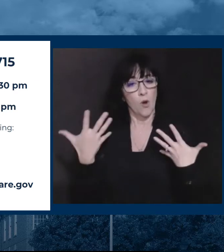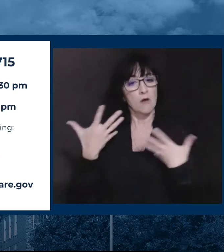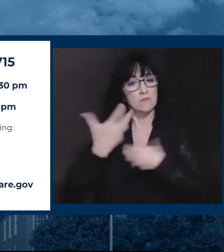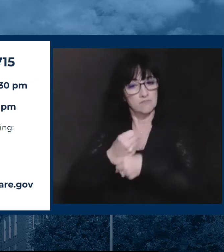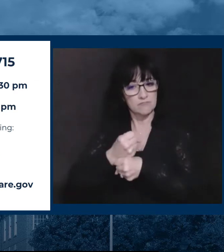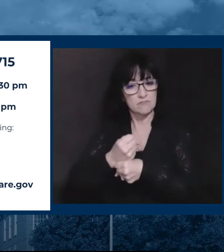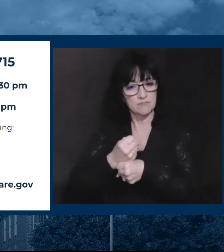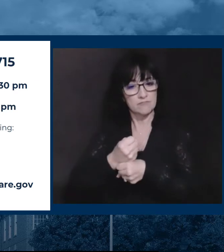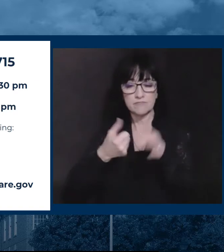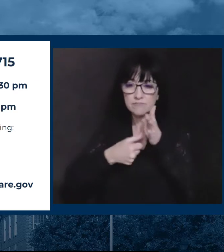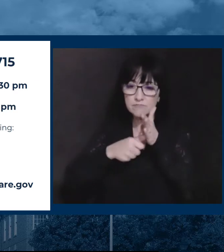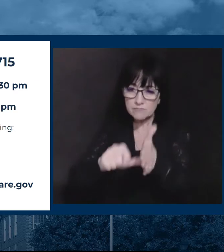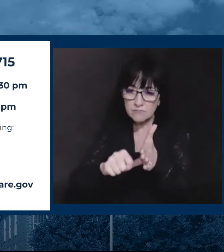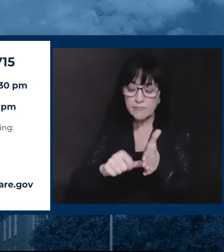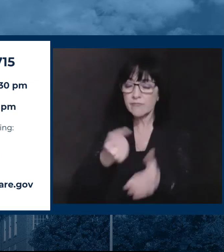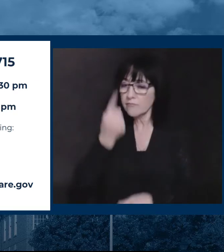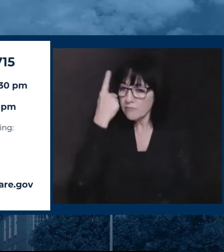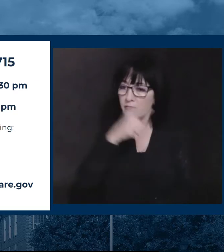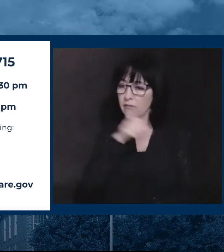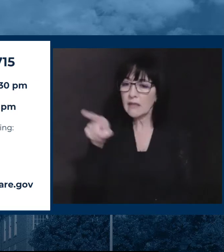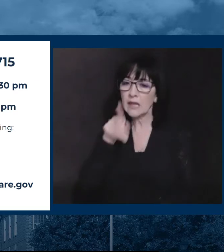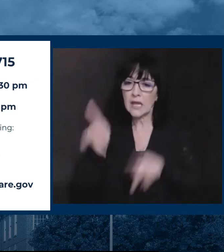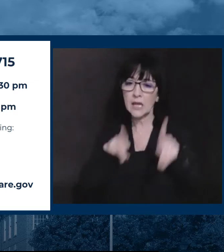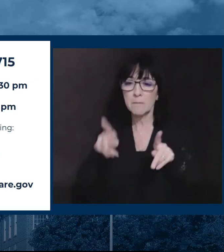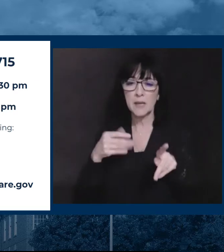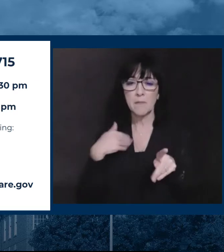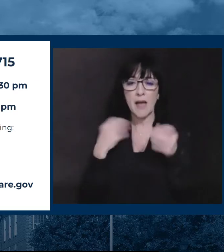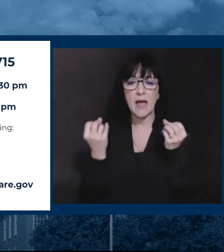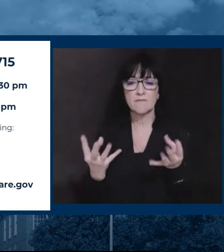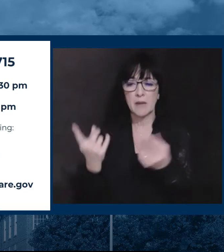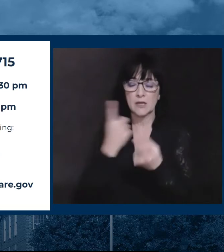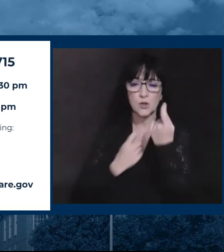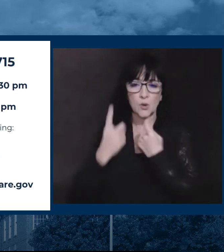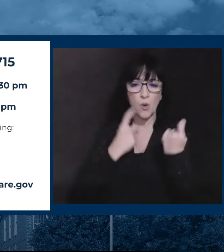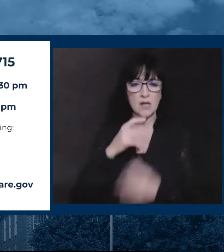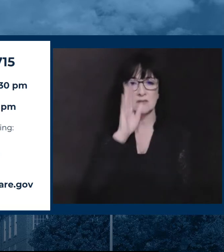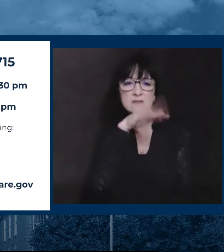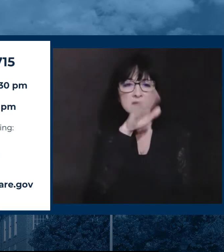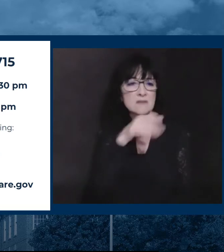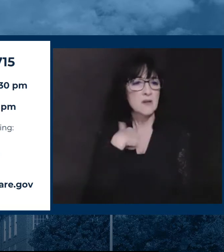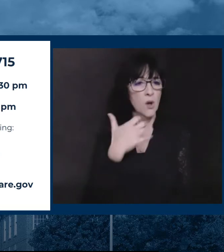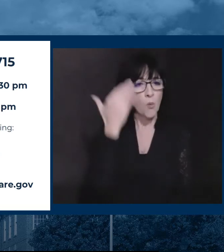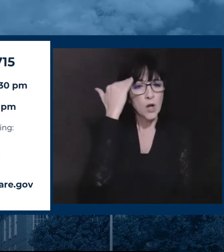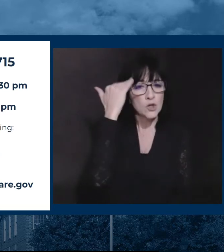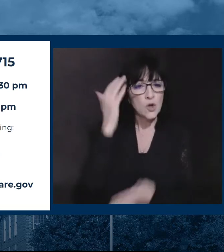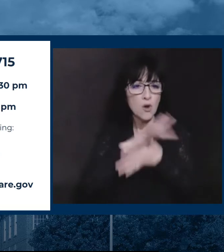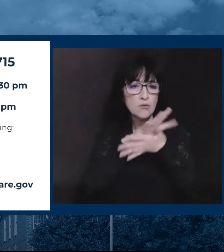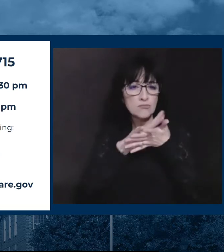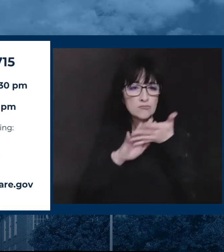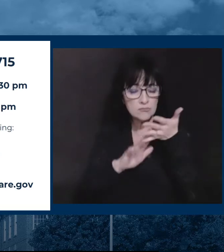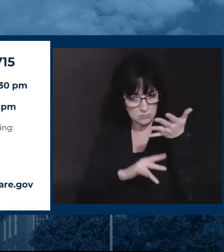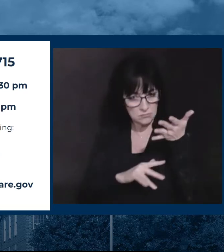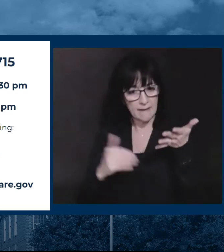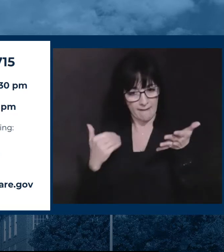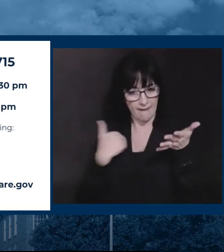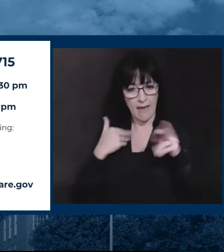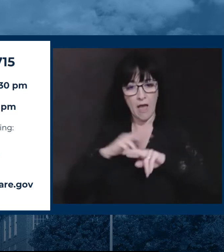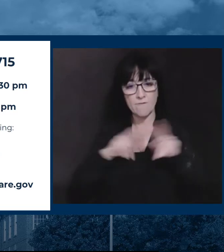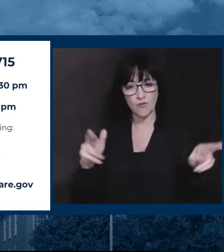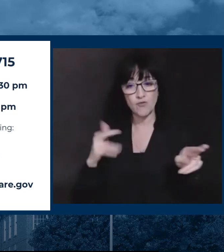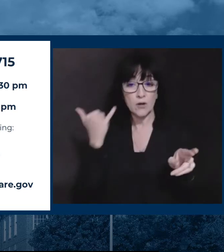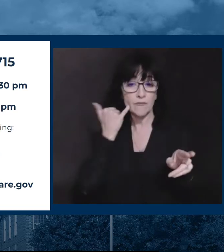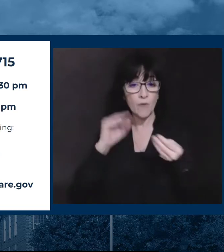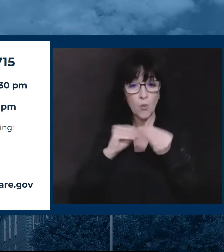re-emphasize, we know people have questions, and we want to remind people that there is a call center for our